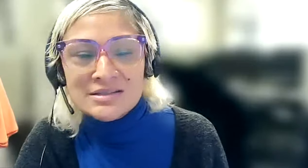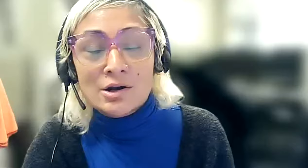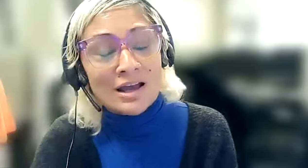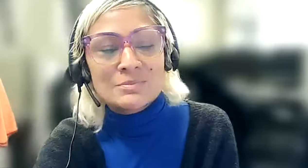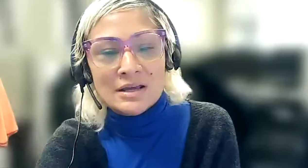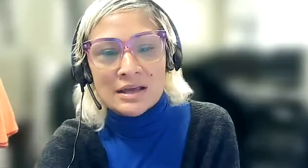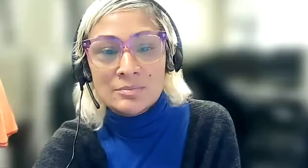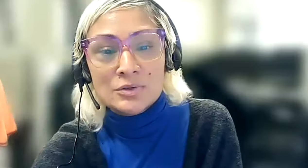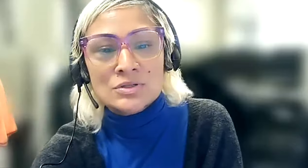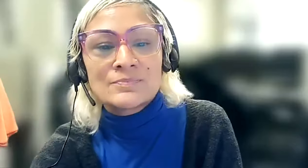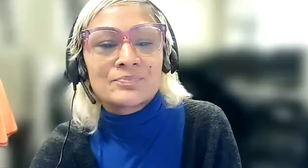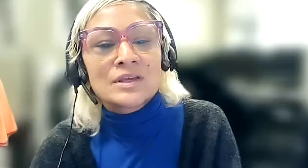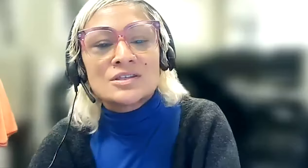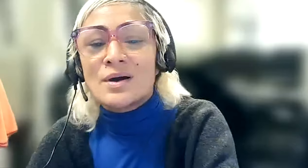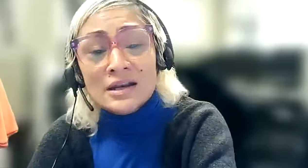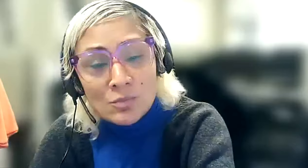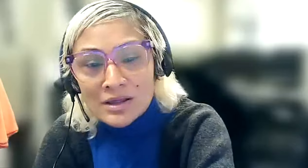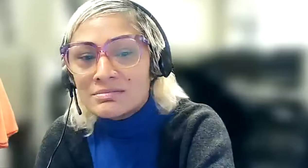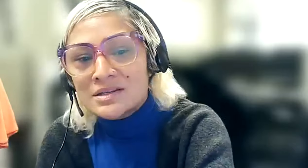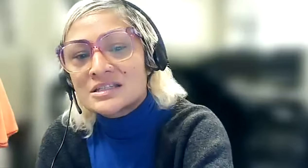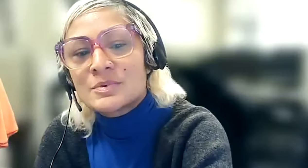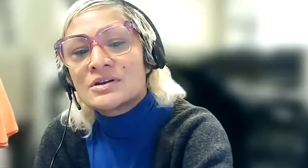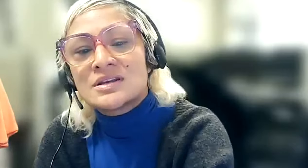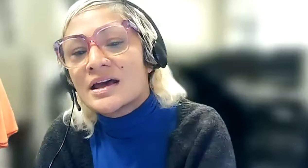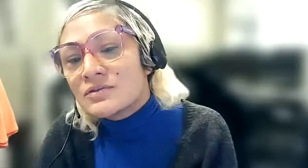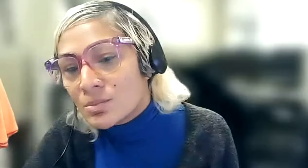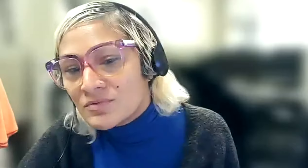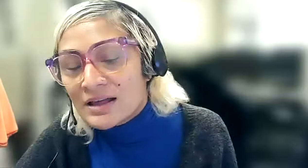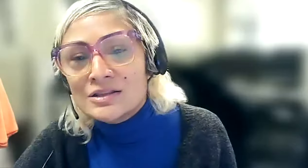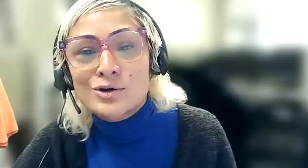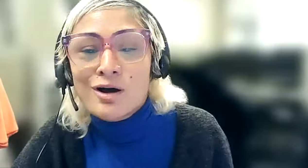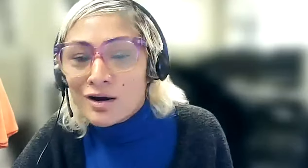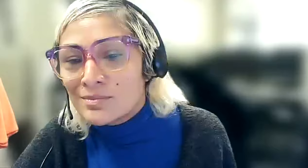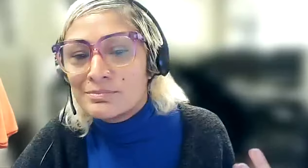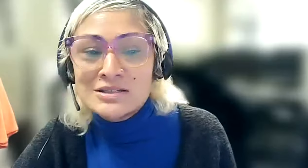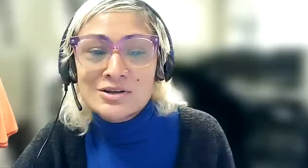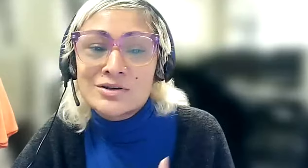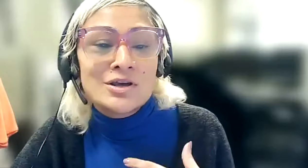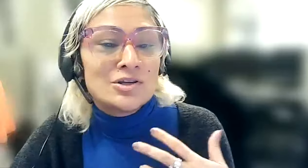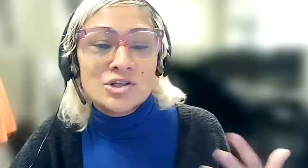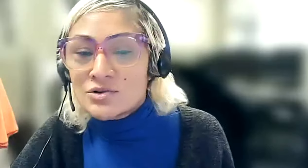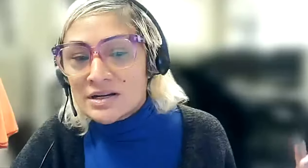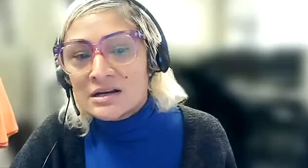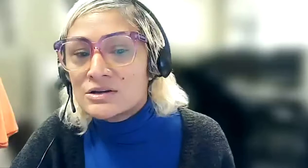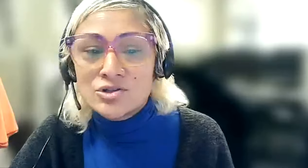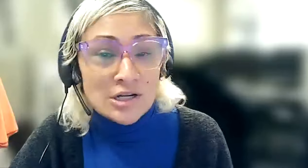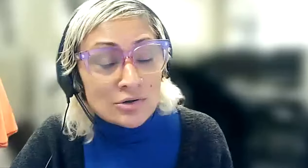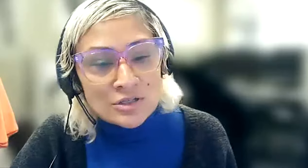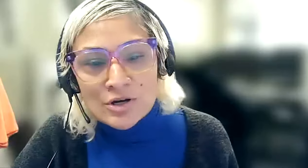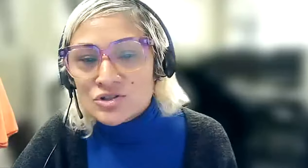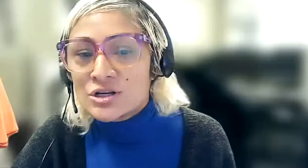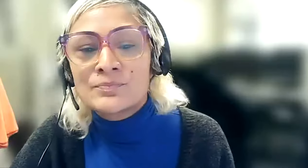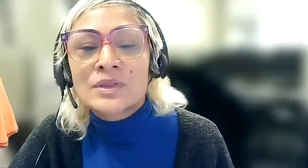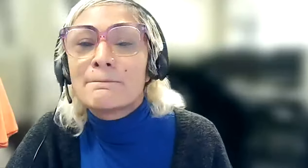include things like harassment and abuse. So anyone that has experienced any form of violence or harm based on gender identity or